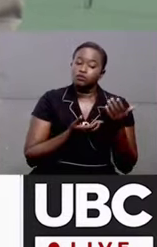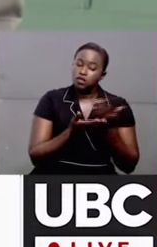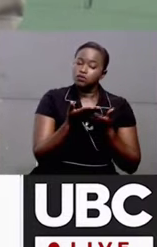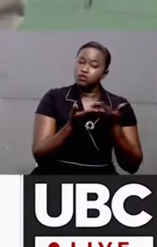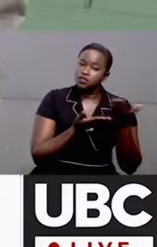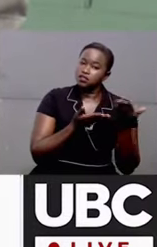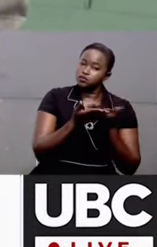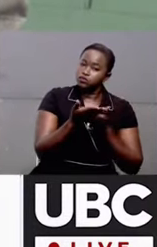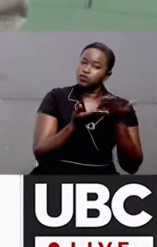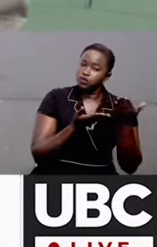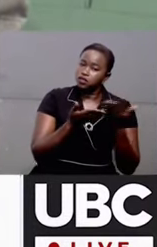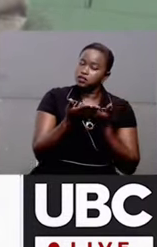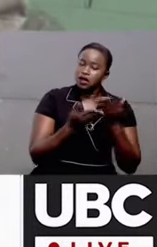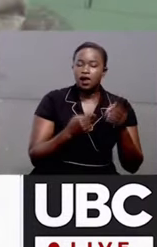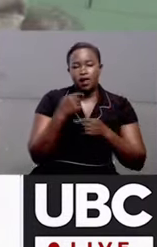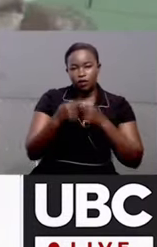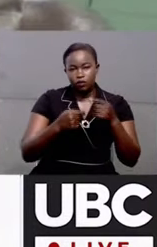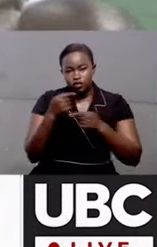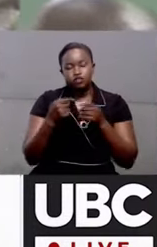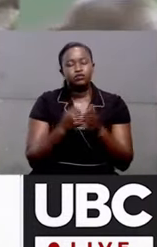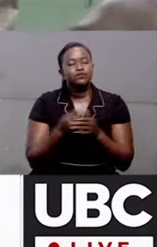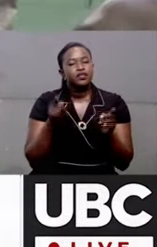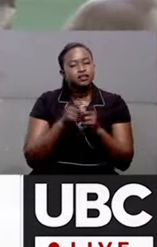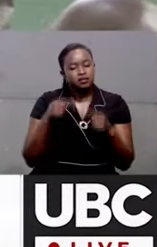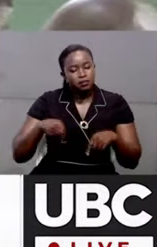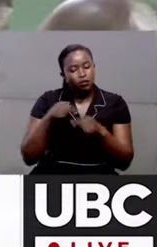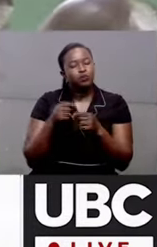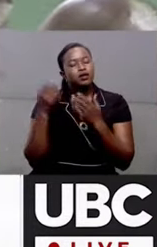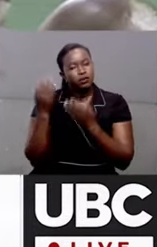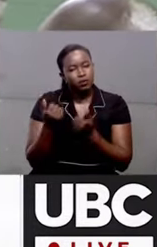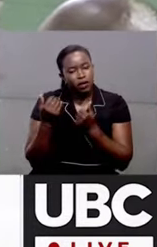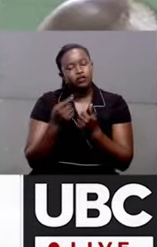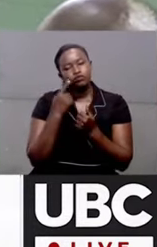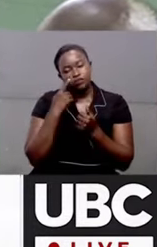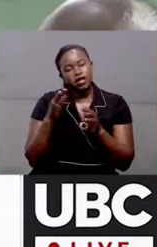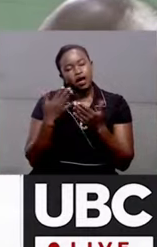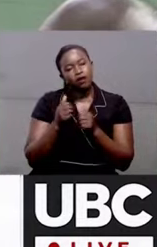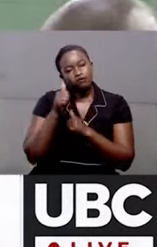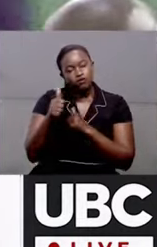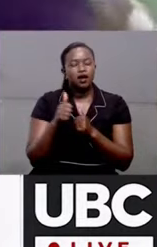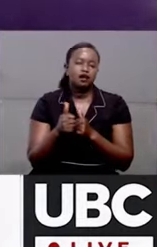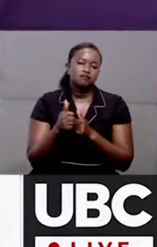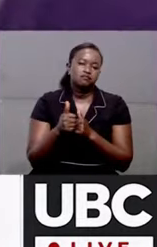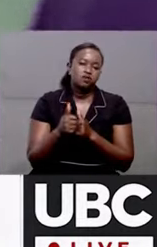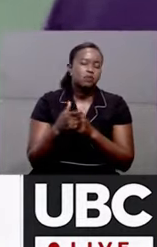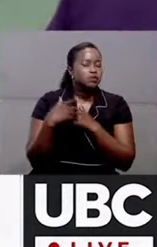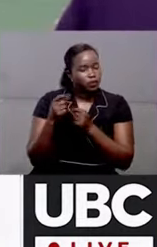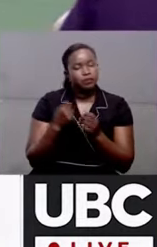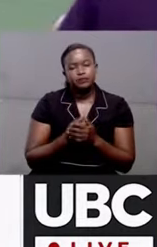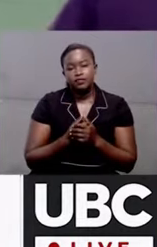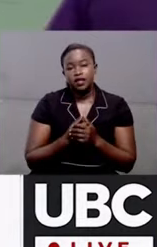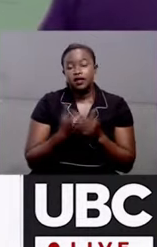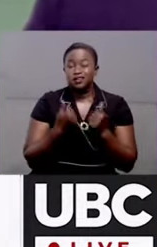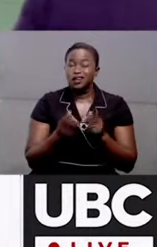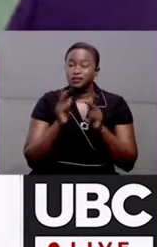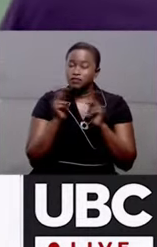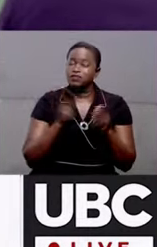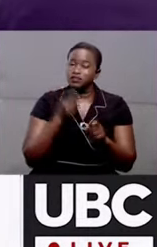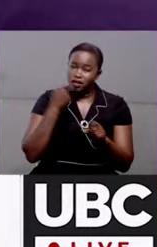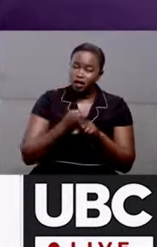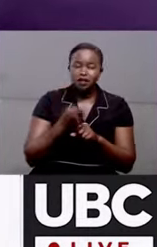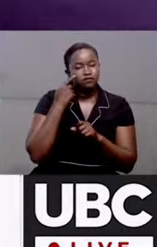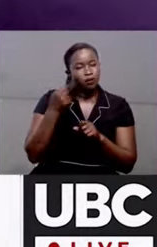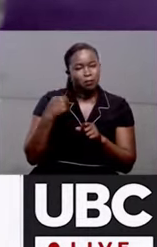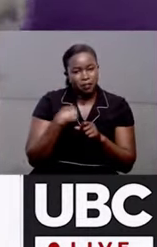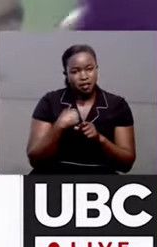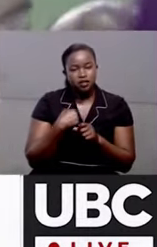ongoing, and we are waiting to see how far we'll go with this. So it's now very difficult for me